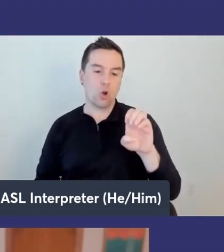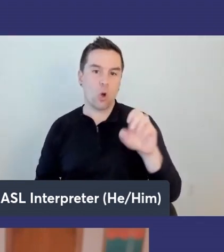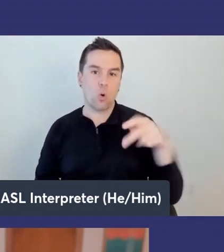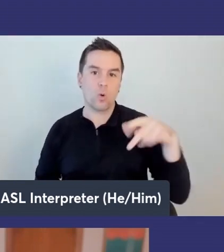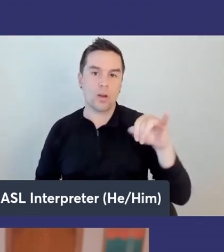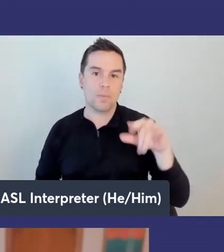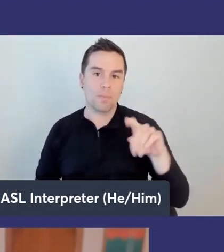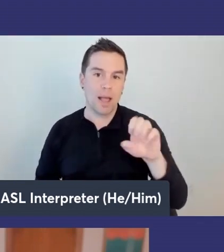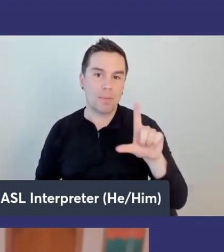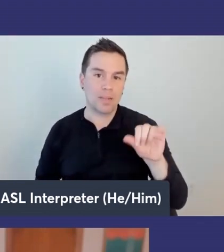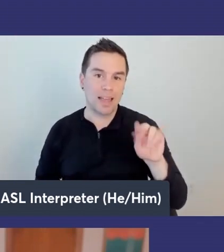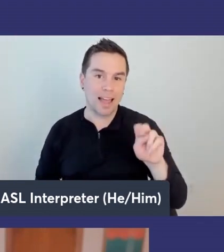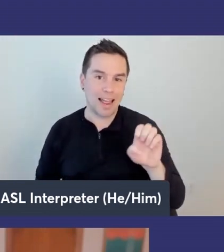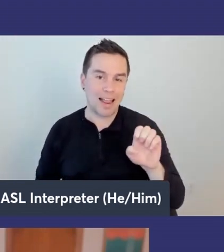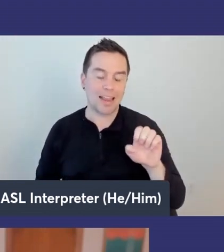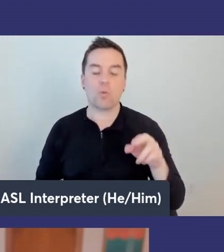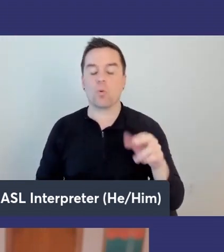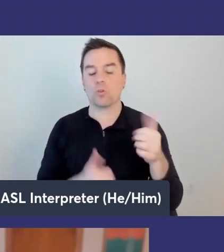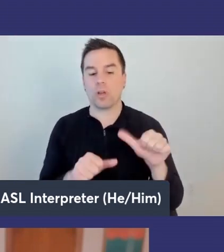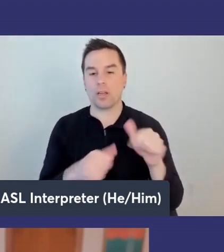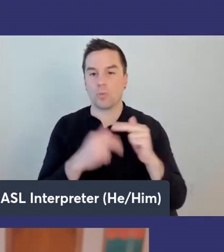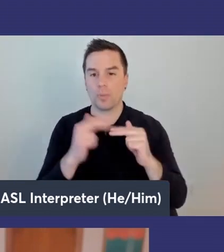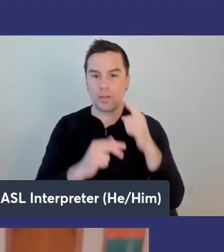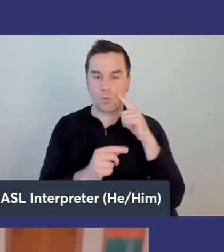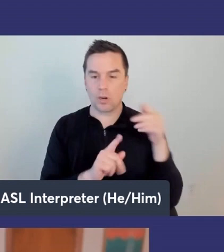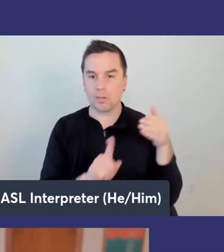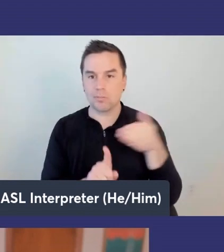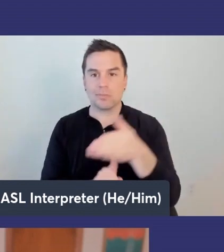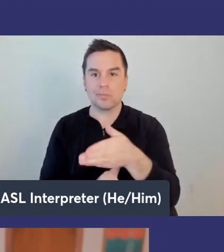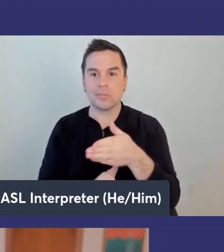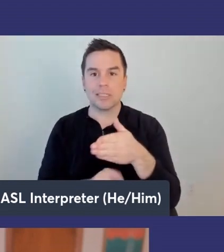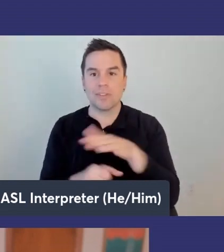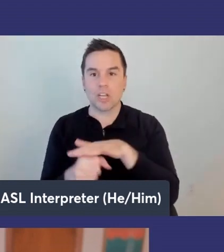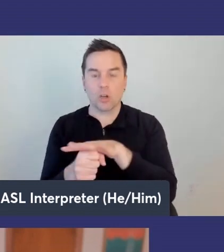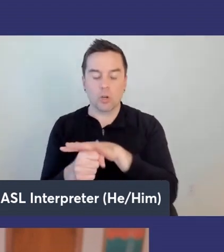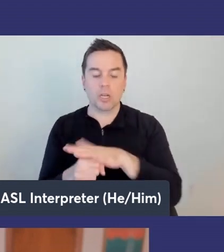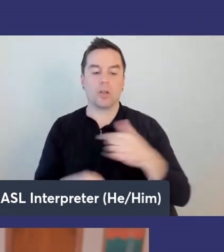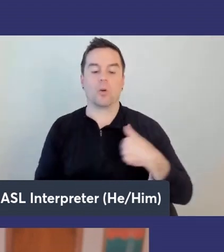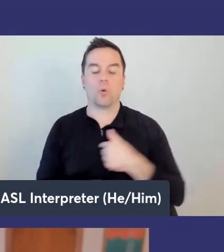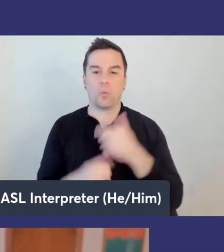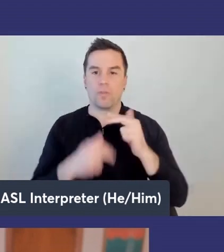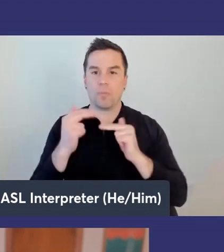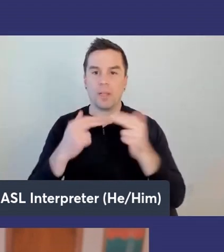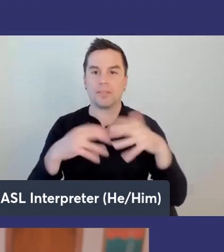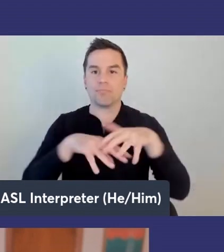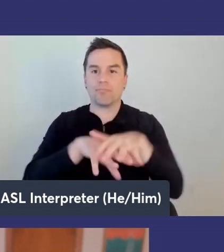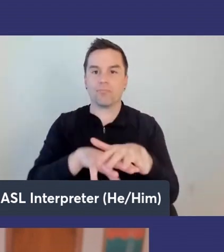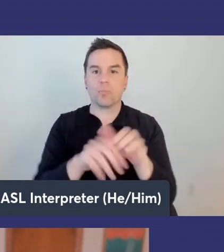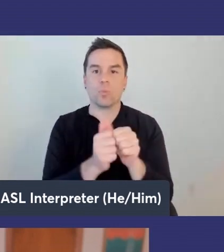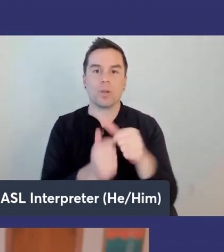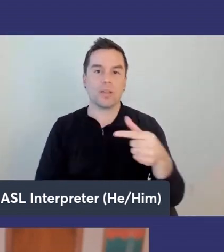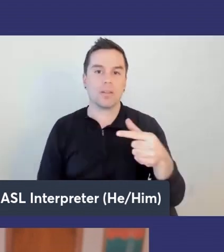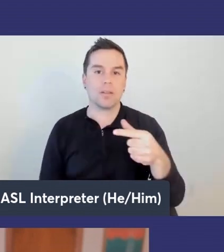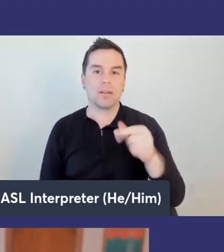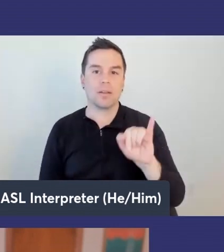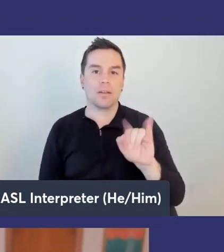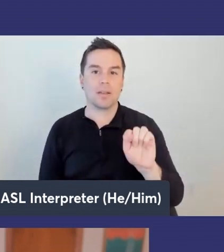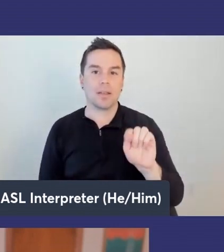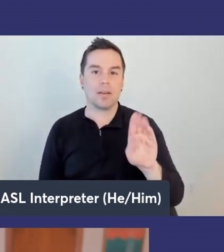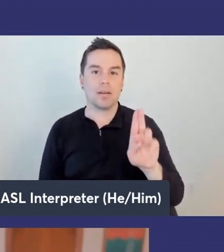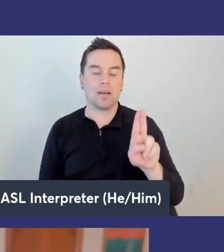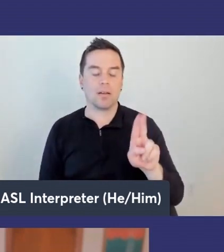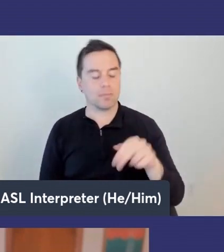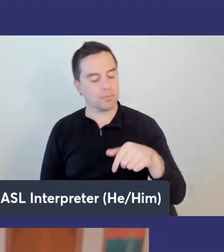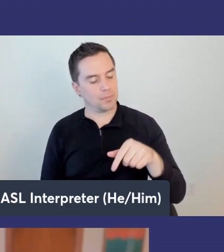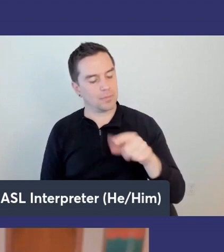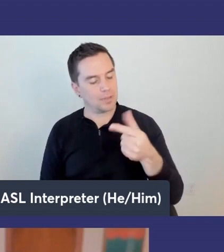area, we also have we built integrations with GitHub Actions. And so you can take any of the, I think it's 12,000